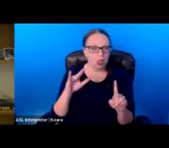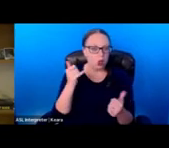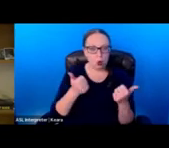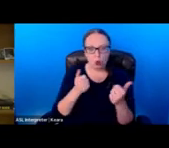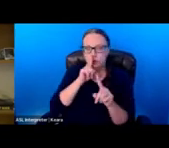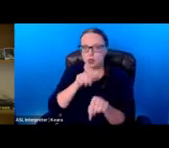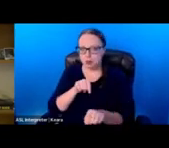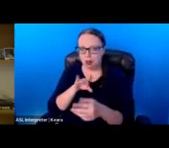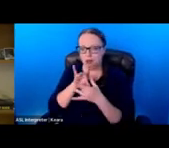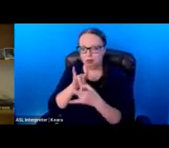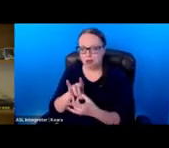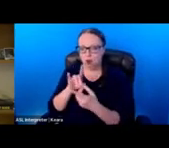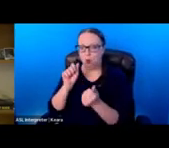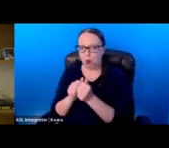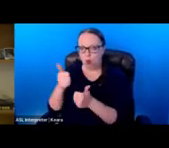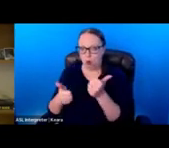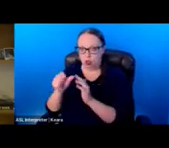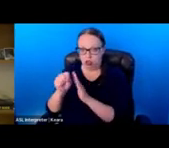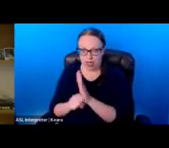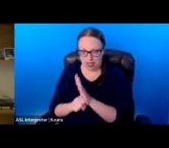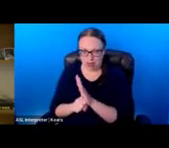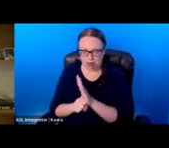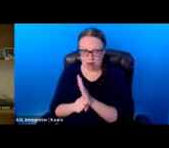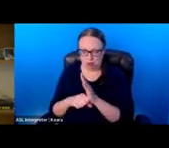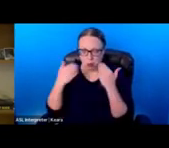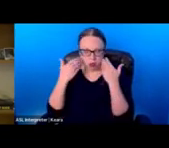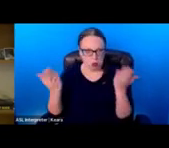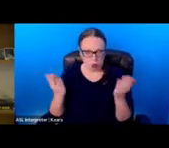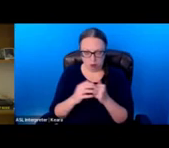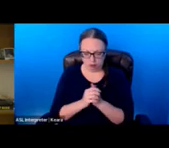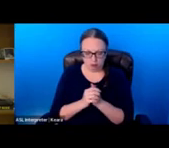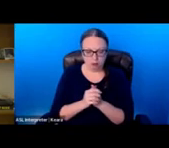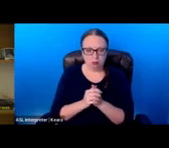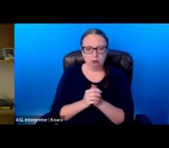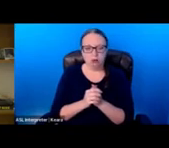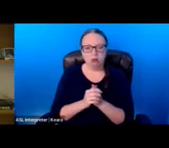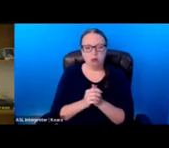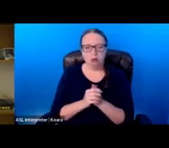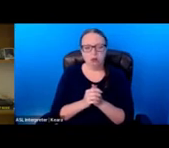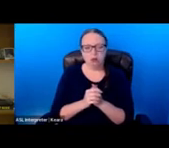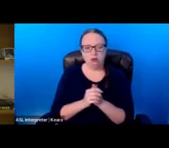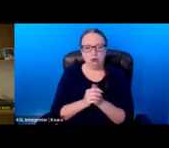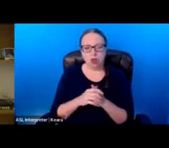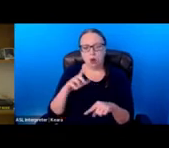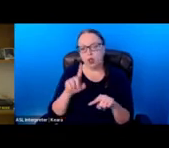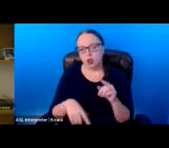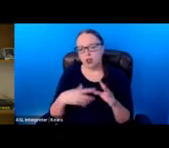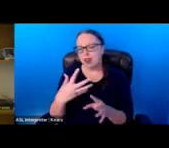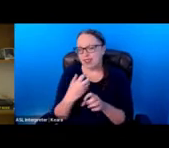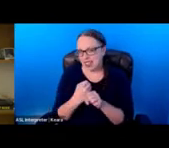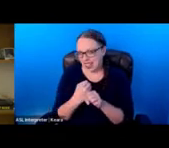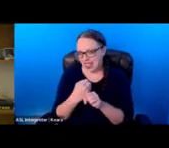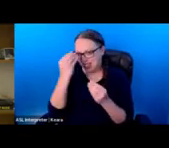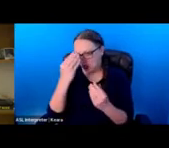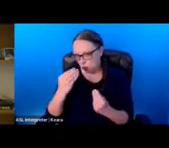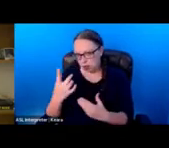associated with each specific state. I'd also like to note that we were unable to obtain data for 3 of the states, which is